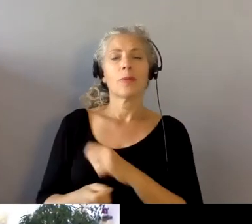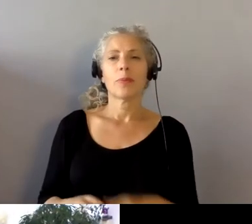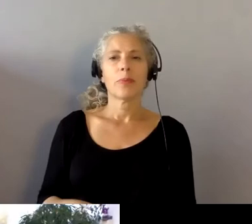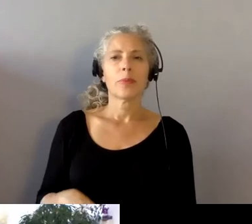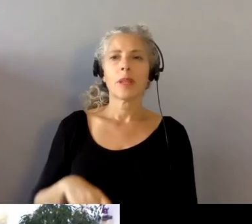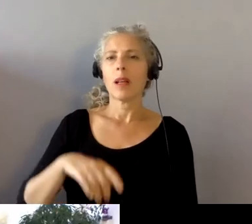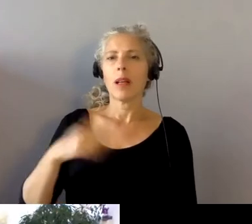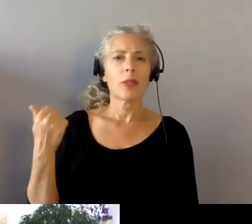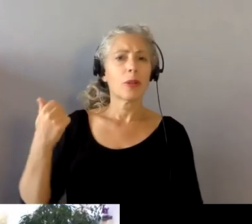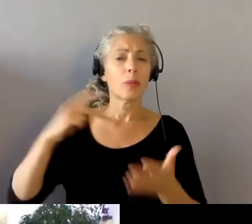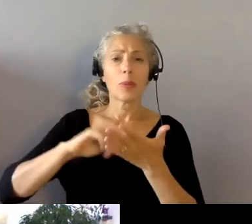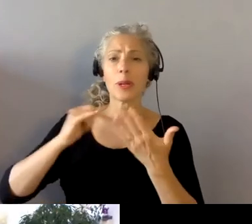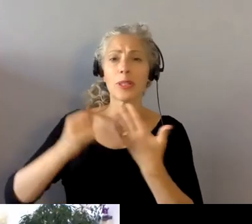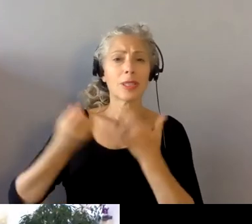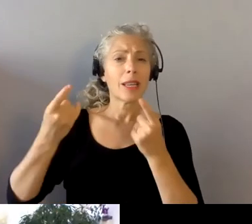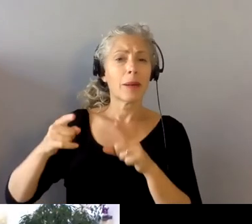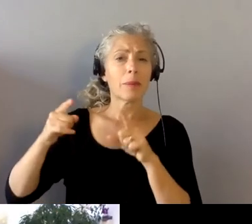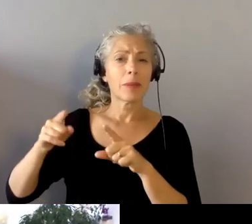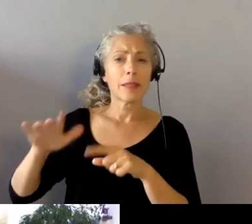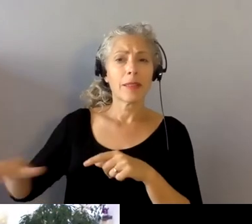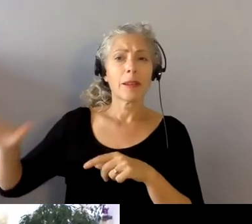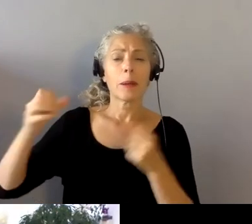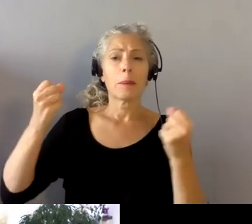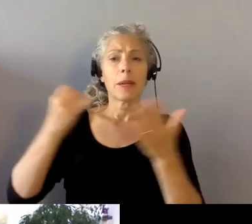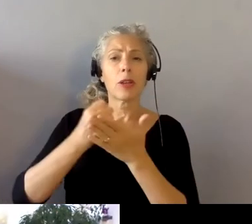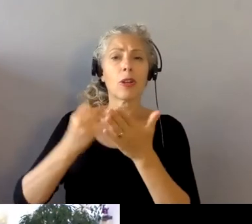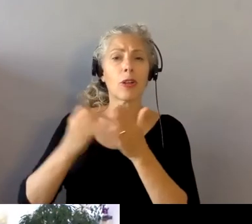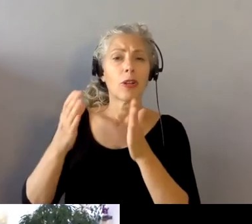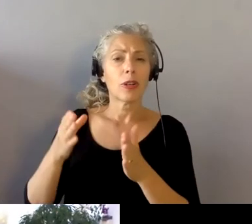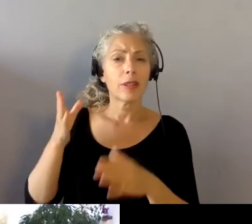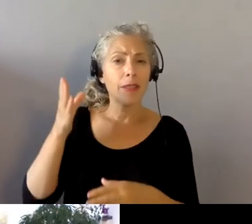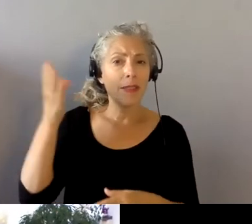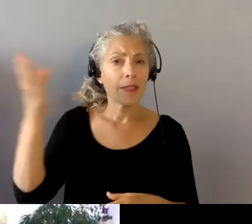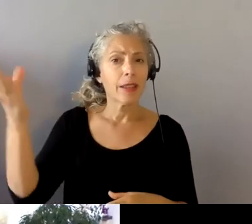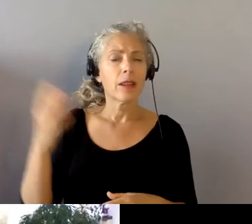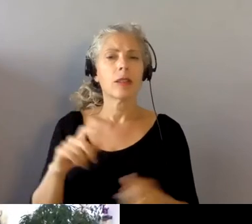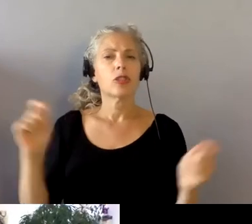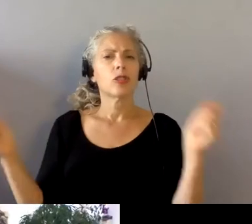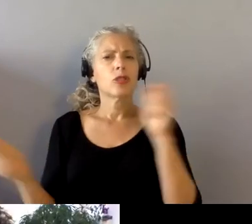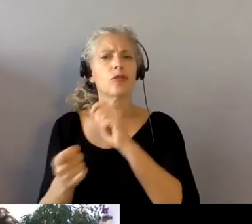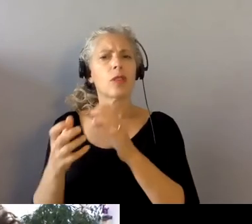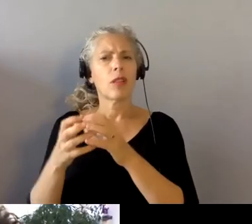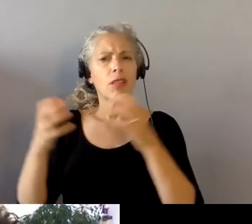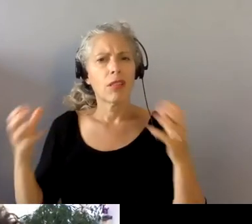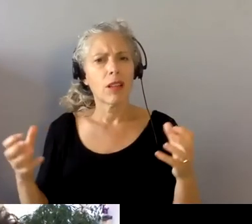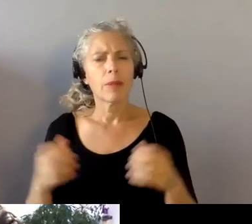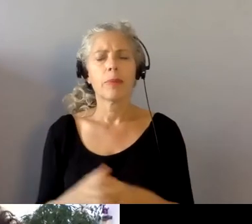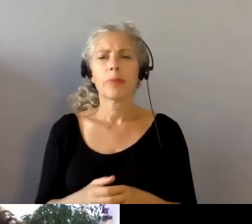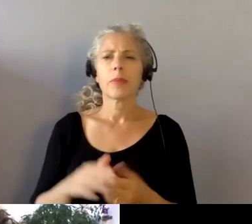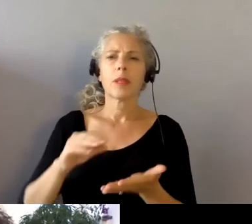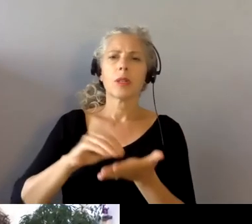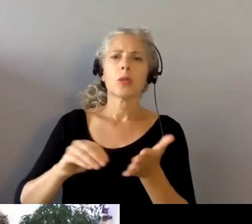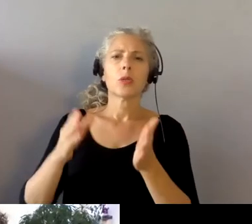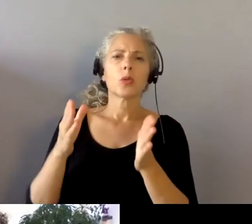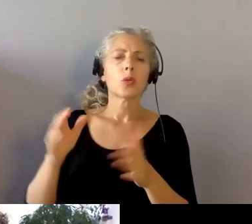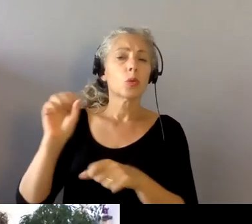and other projects that have been happening there by many artists on the ground there, how much that has shifted, how much the school, the students'